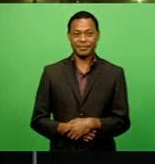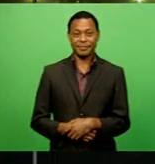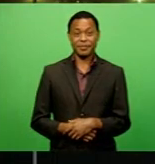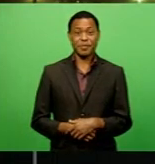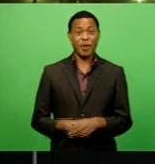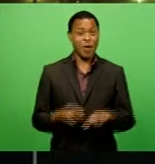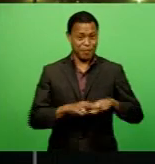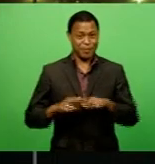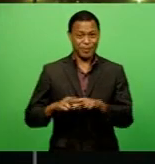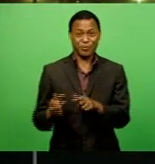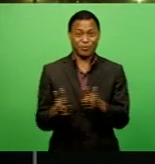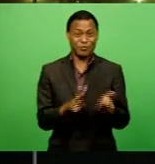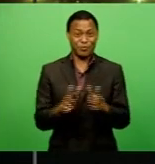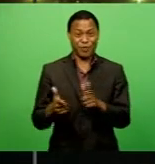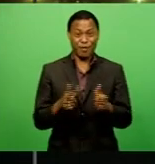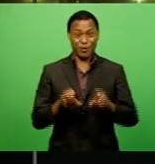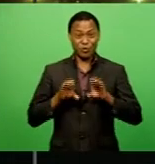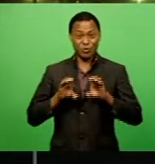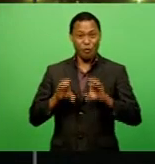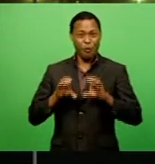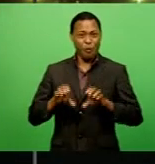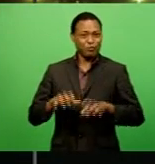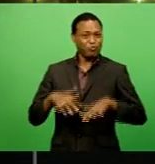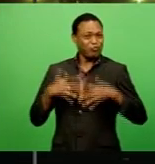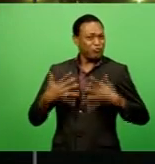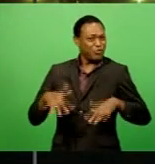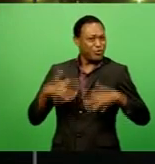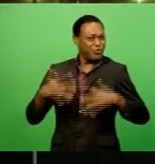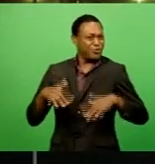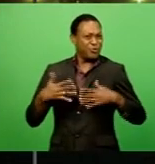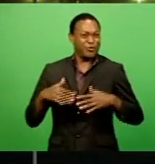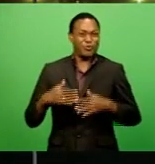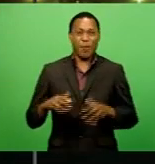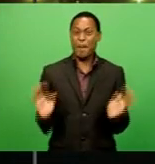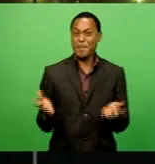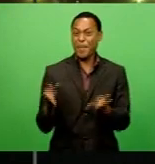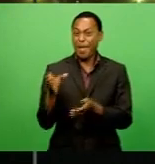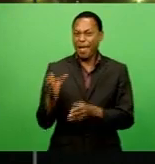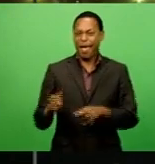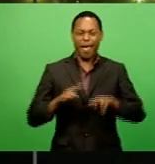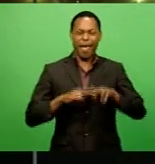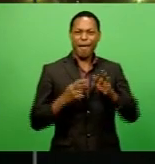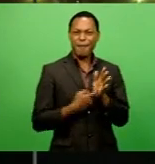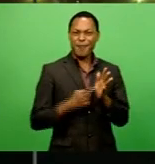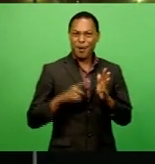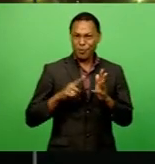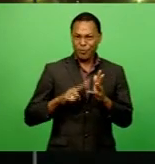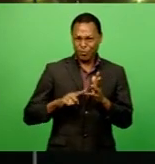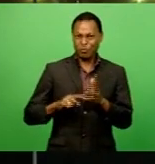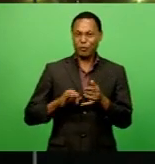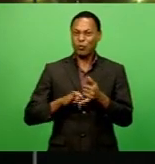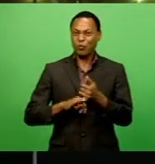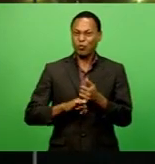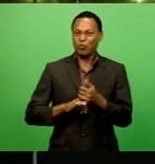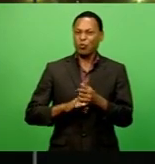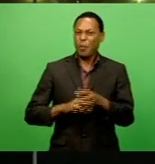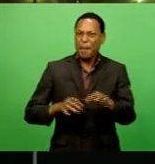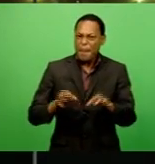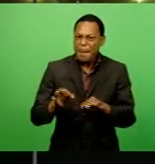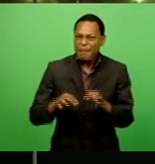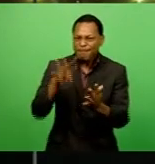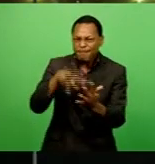Fiji Sevens coach Gareth Baber has been impressed with a number of players at the FRU Super Series Sevens tournament